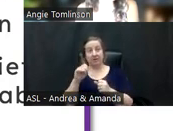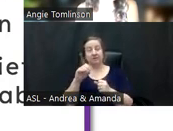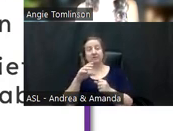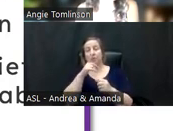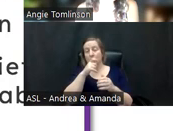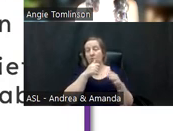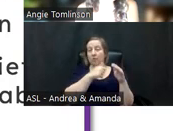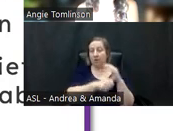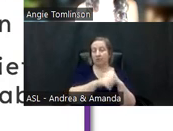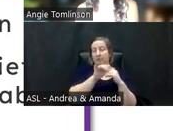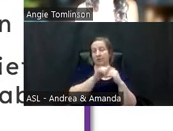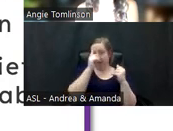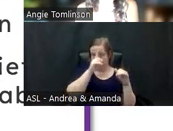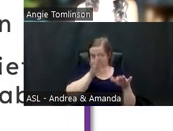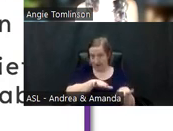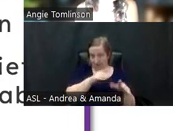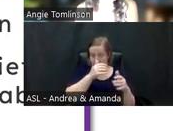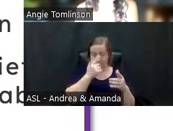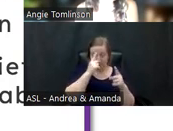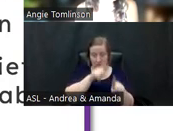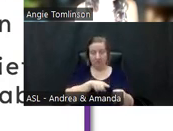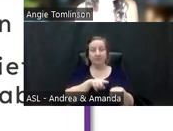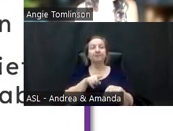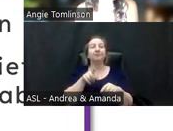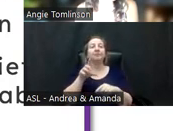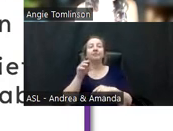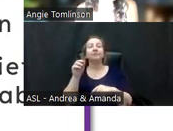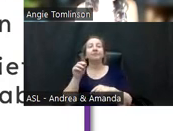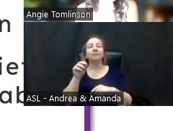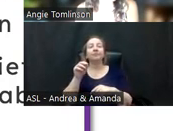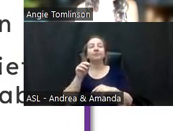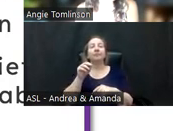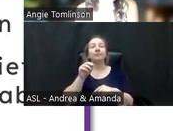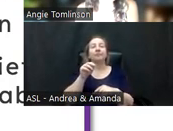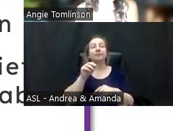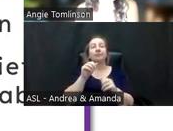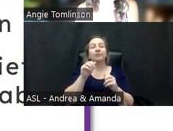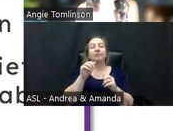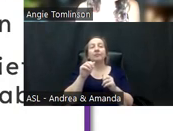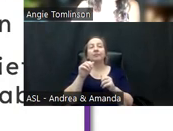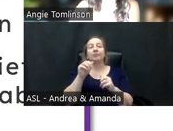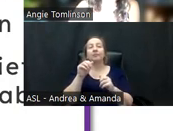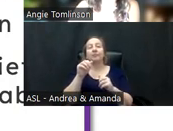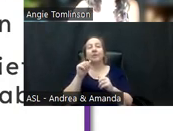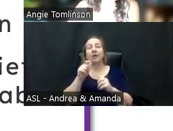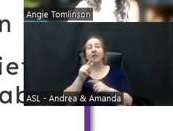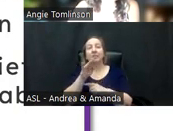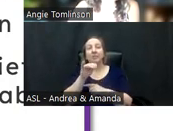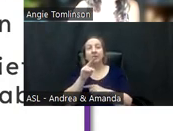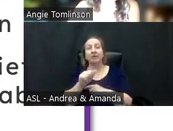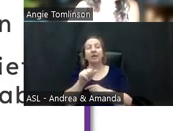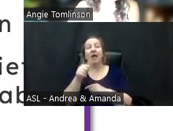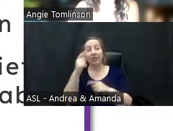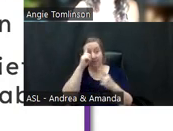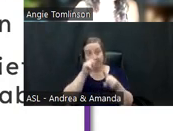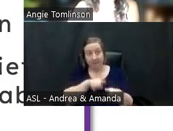July 21st with the Albina Ministerial Alliance Coalition for Justice and Police Reform, who is another amicus, as well